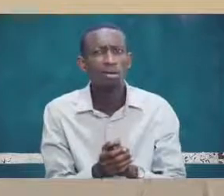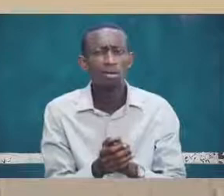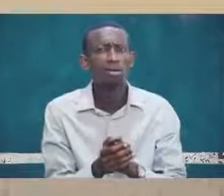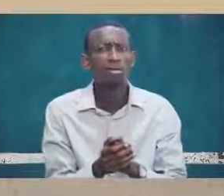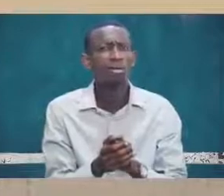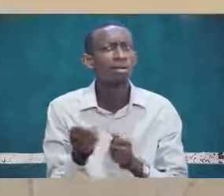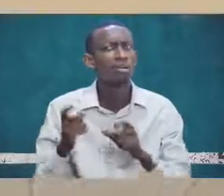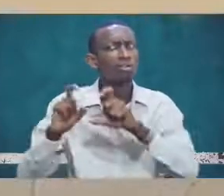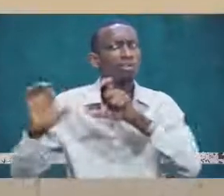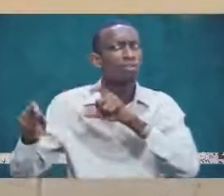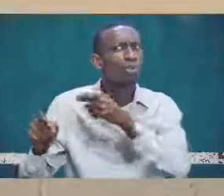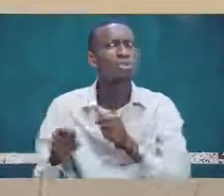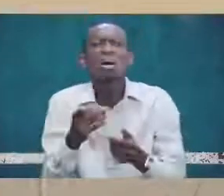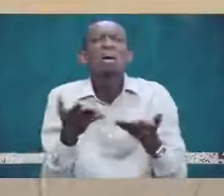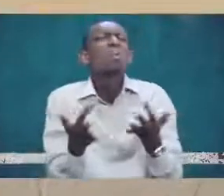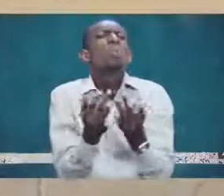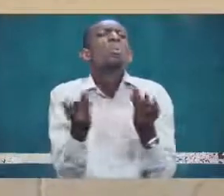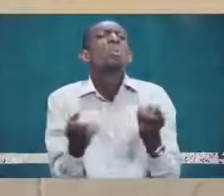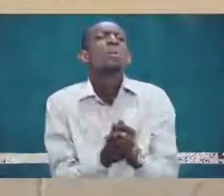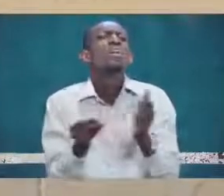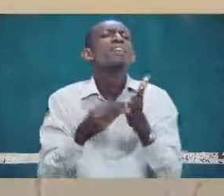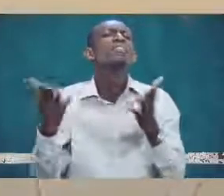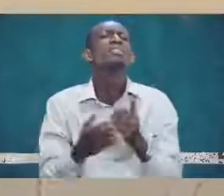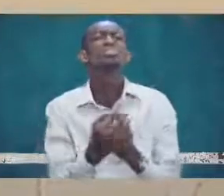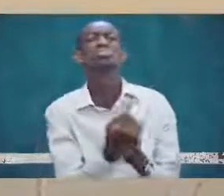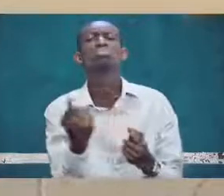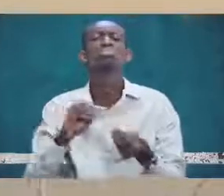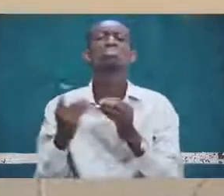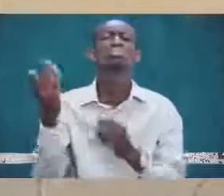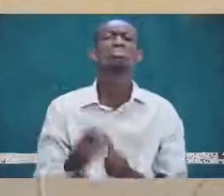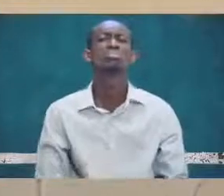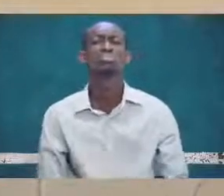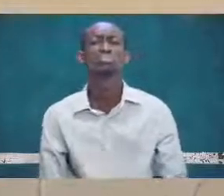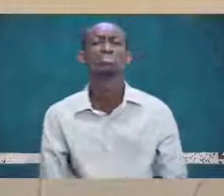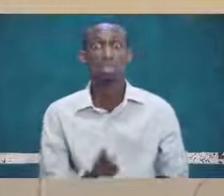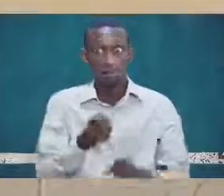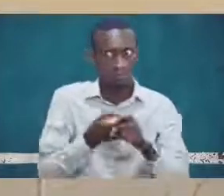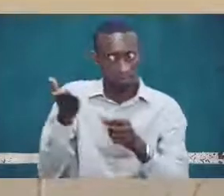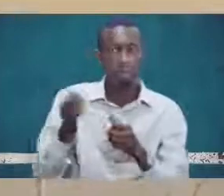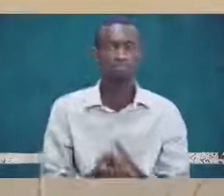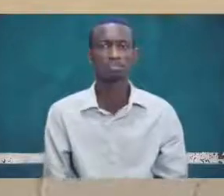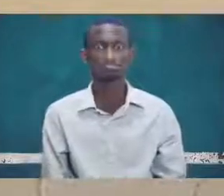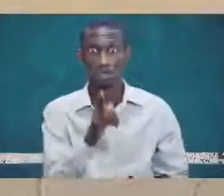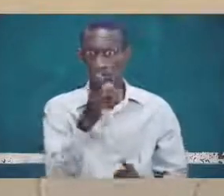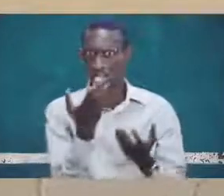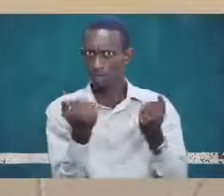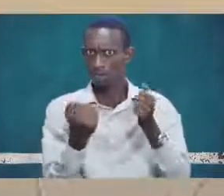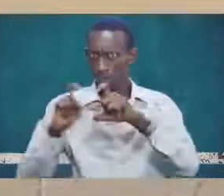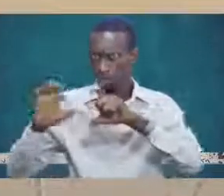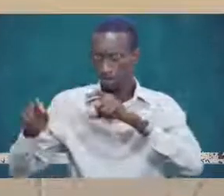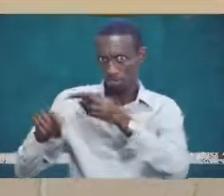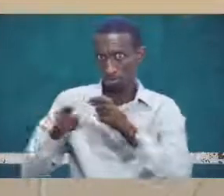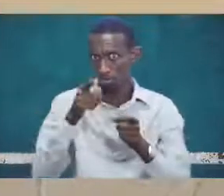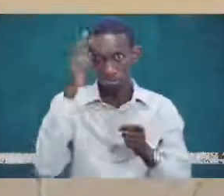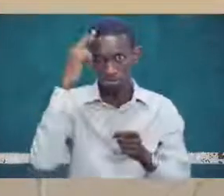remember that formula? How do we calculate the value of every letter? From there, you have this formula. I guess